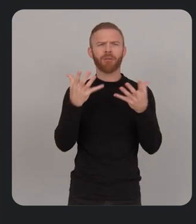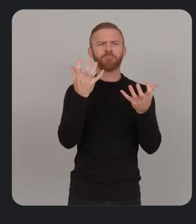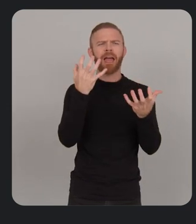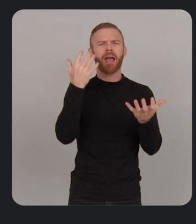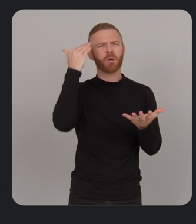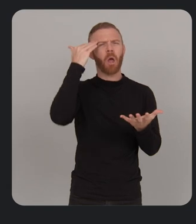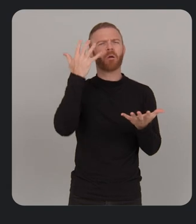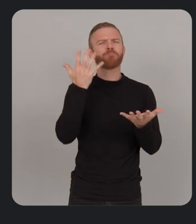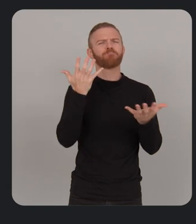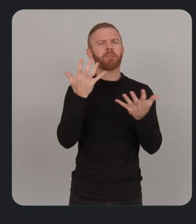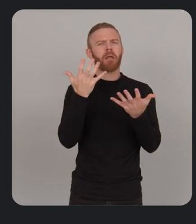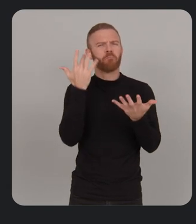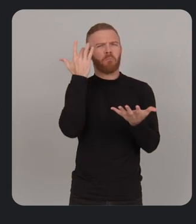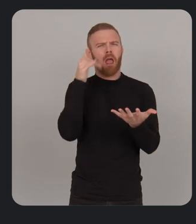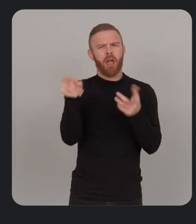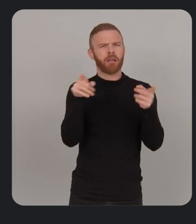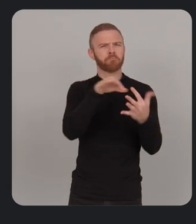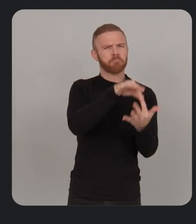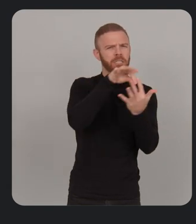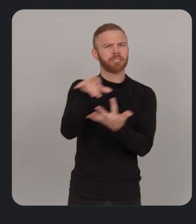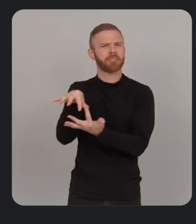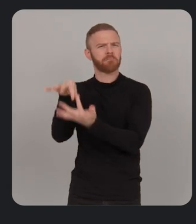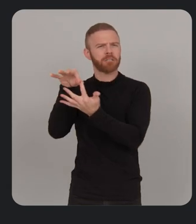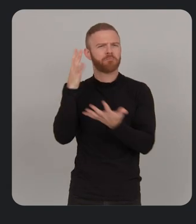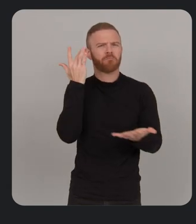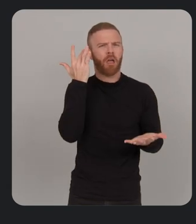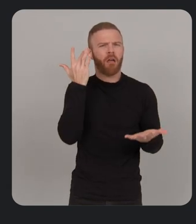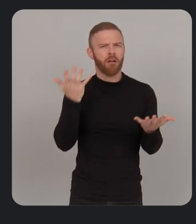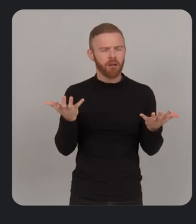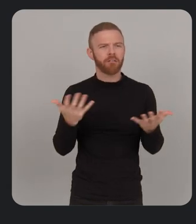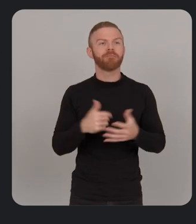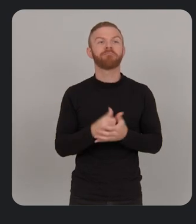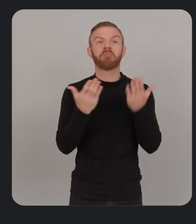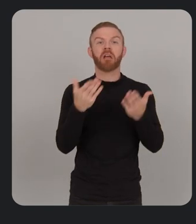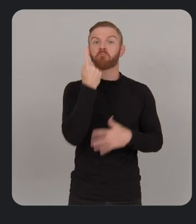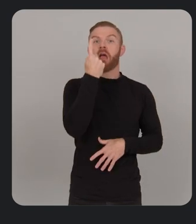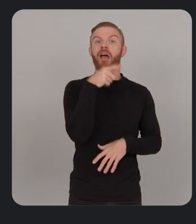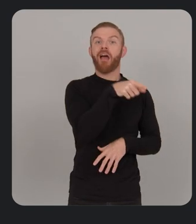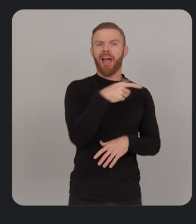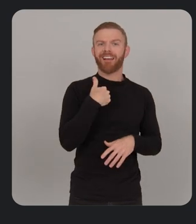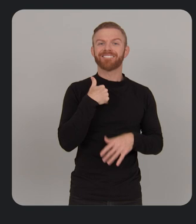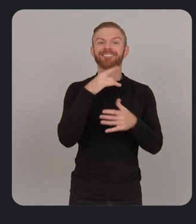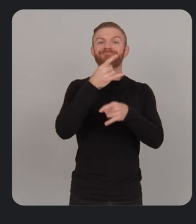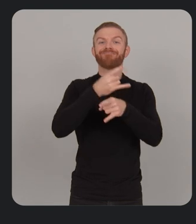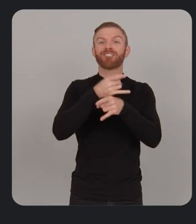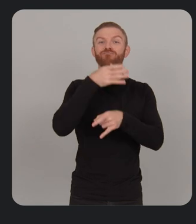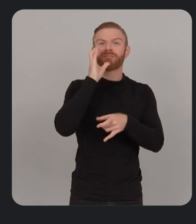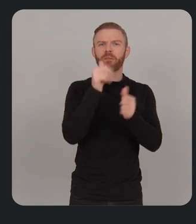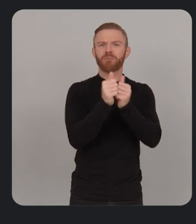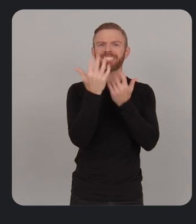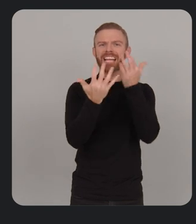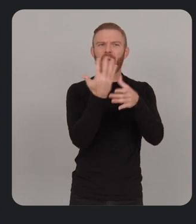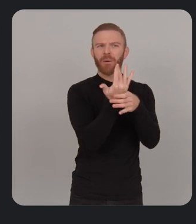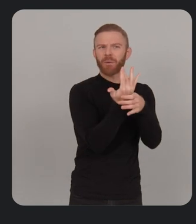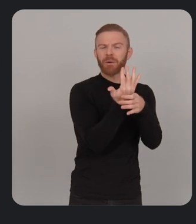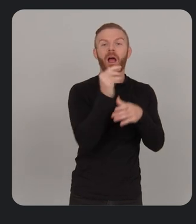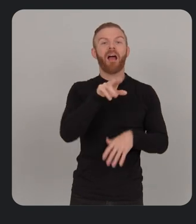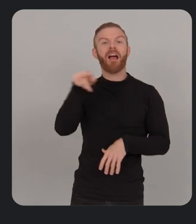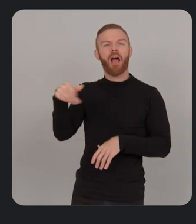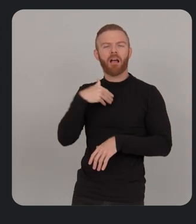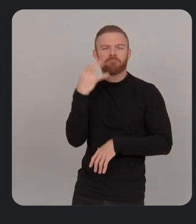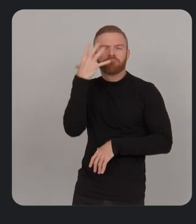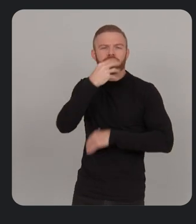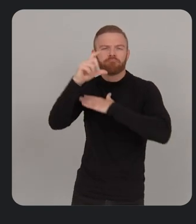better sense of what makes each place special. Maybe they light their cocktails on fire, or have a beautiful